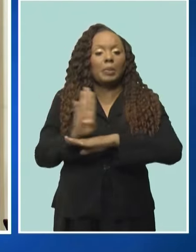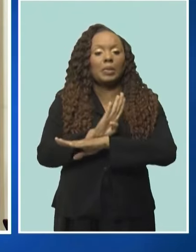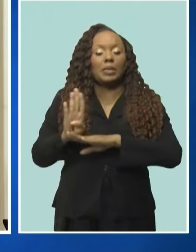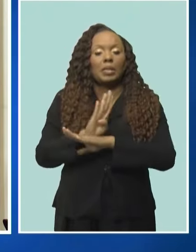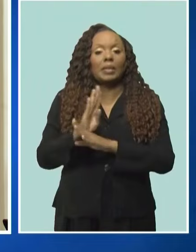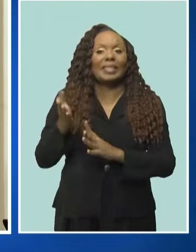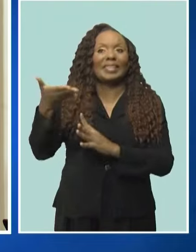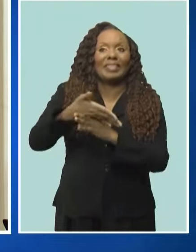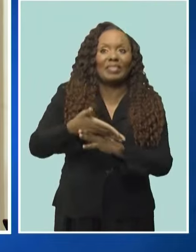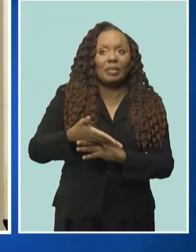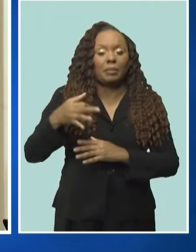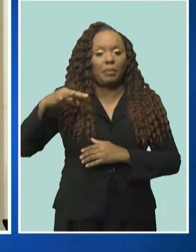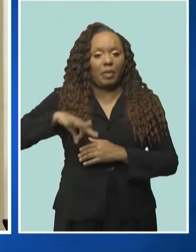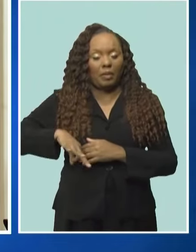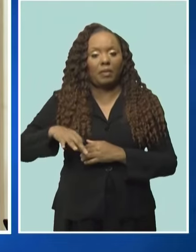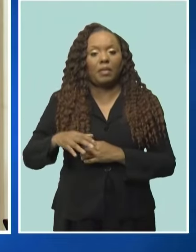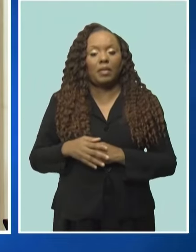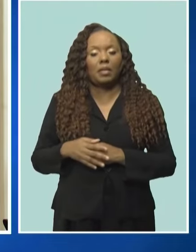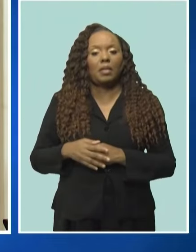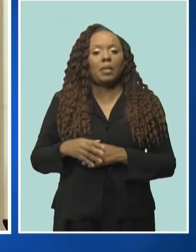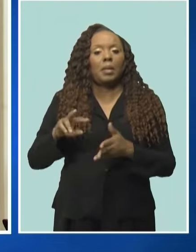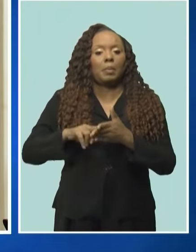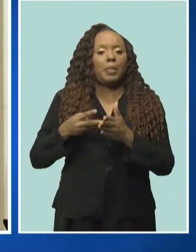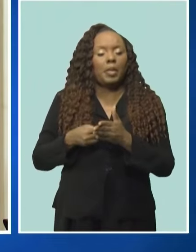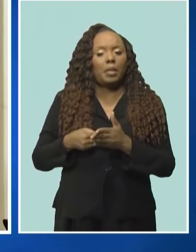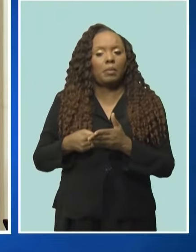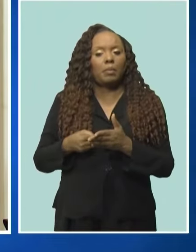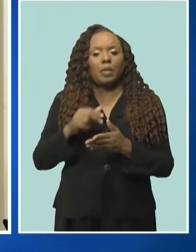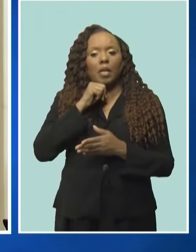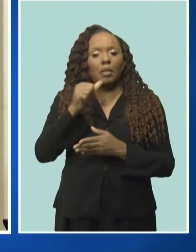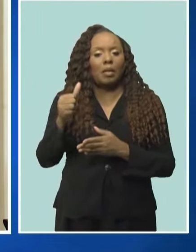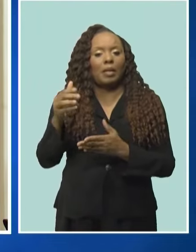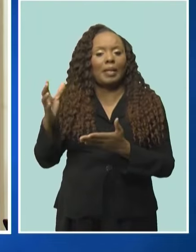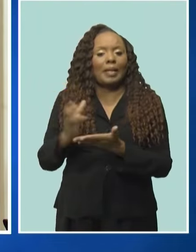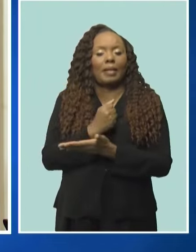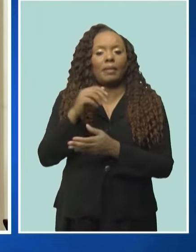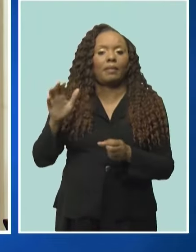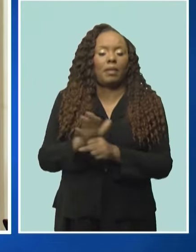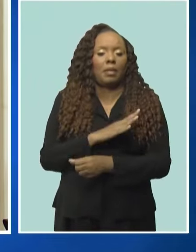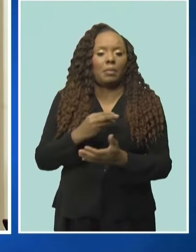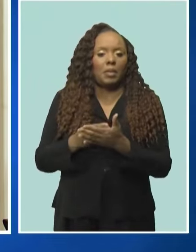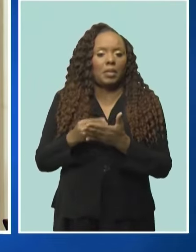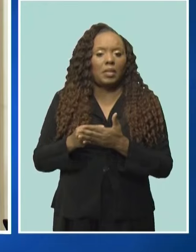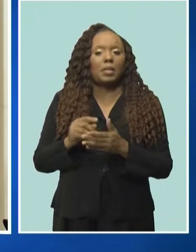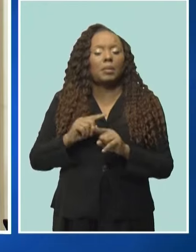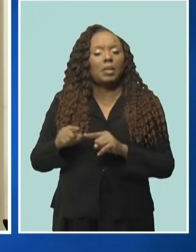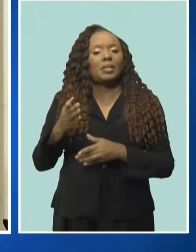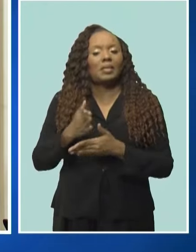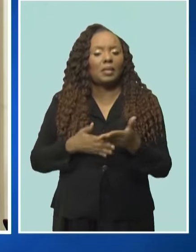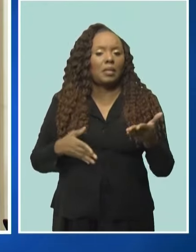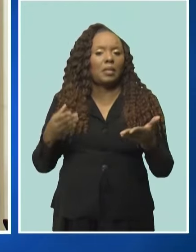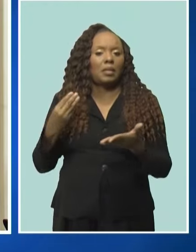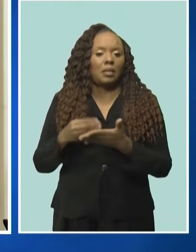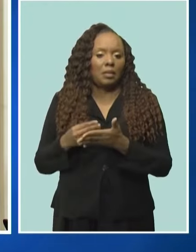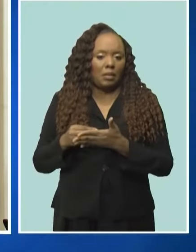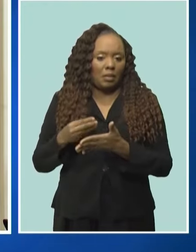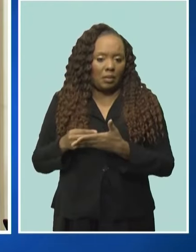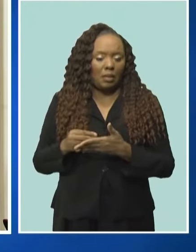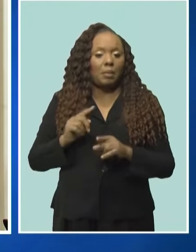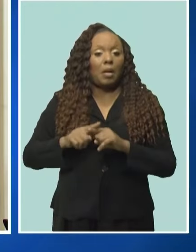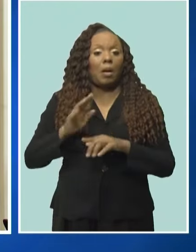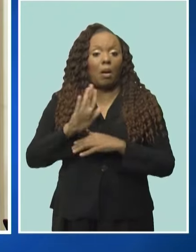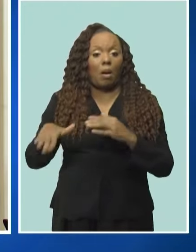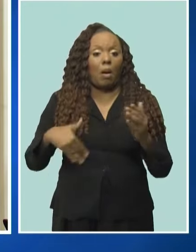receive if you had paid national insurance and receiving a benefit. All will be entitled to receive the business interruption